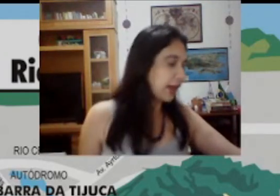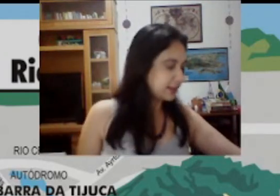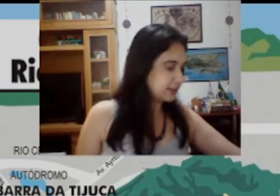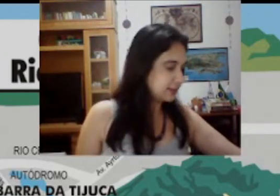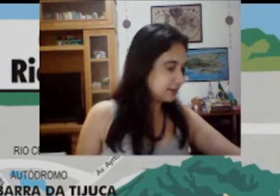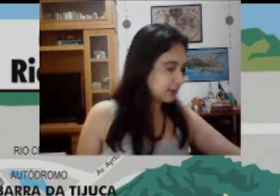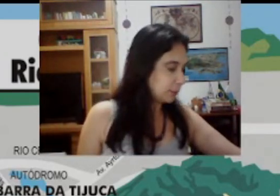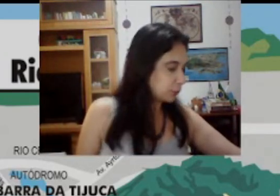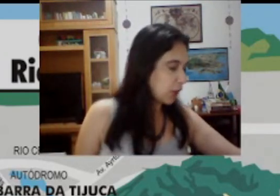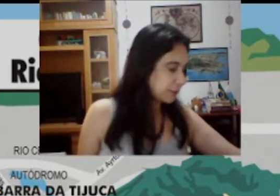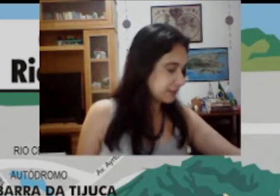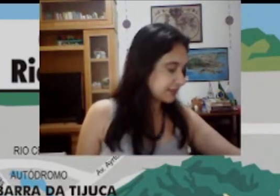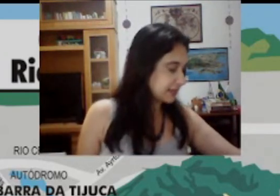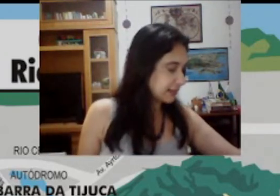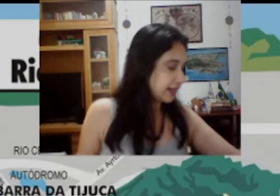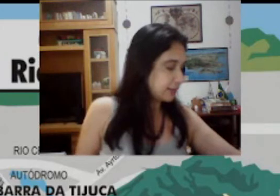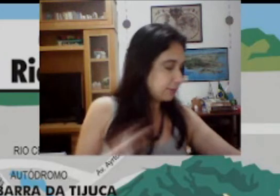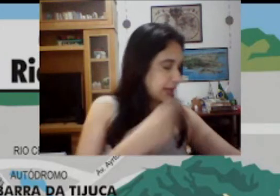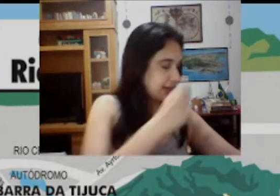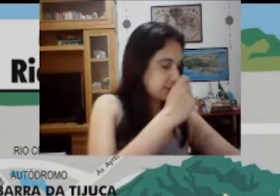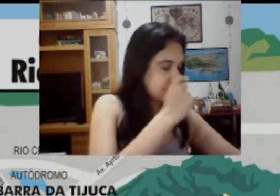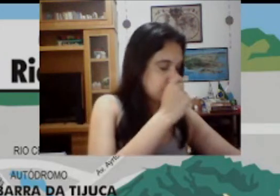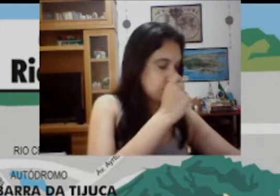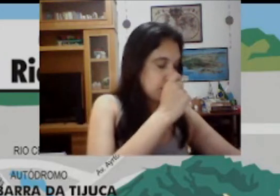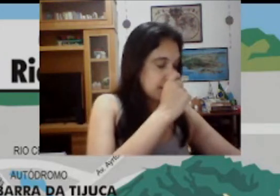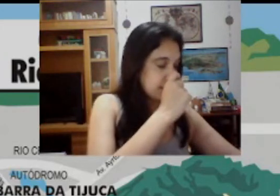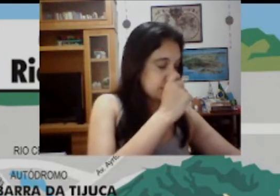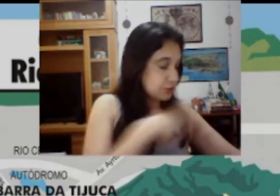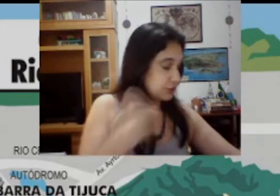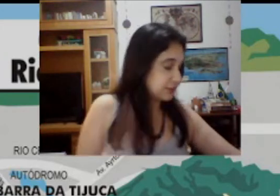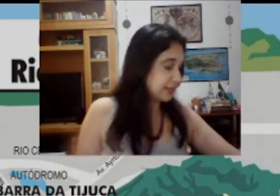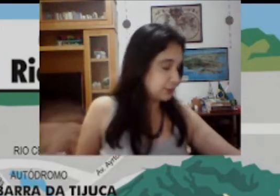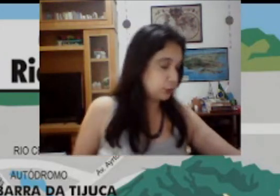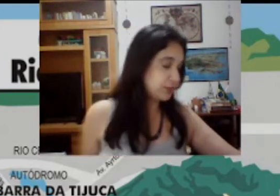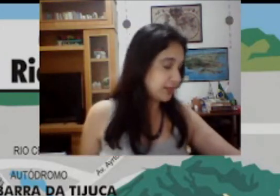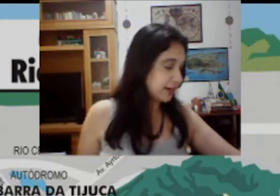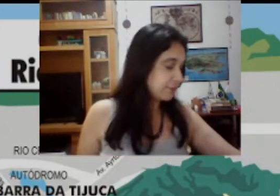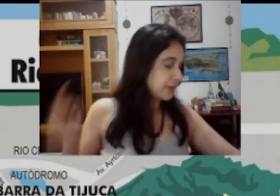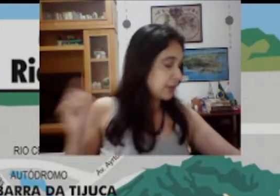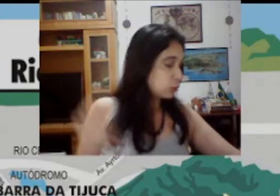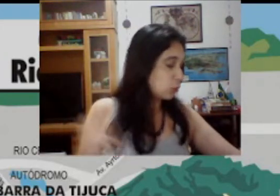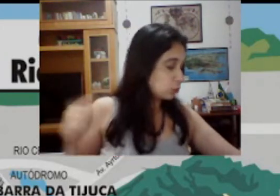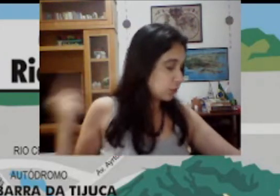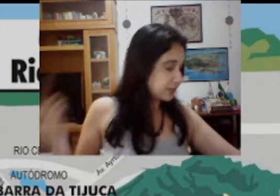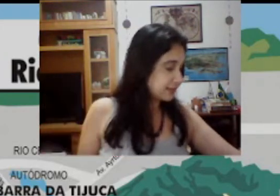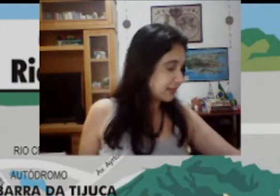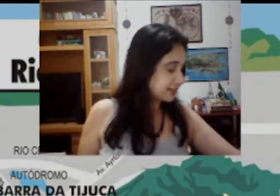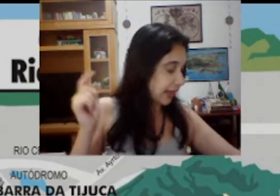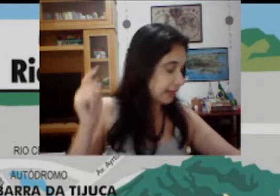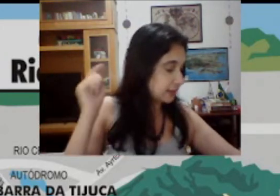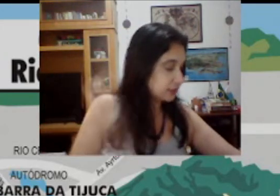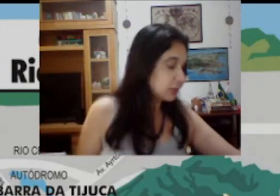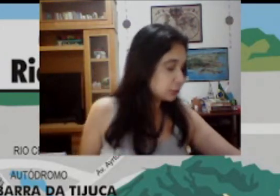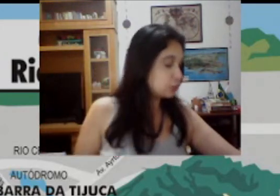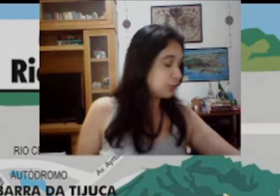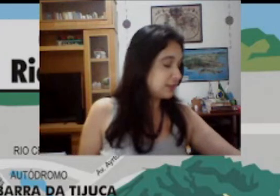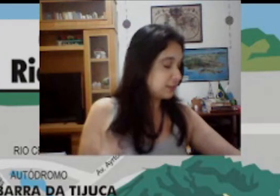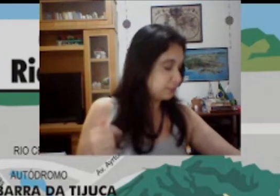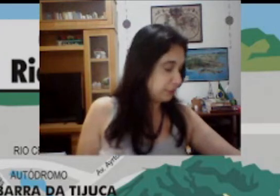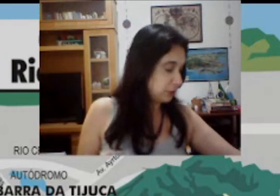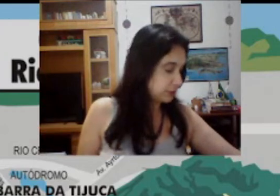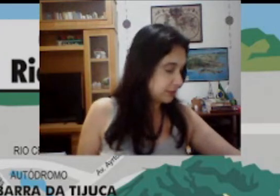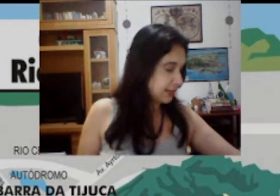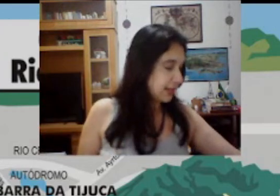in practice a promise that he had made to the Virgin of Saint Lucia, Dom João VI had another